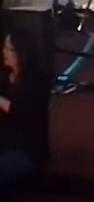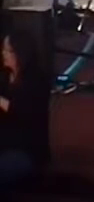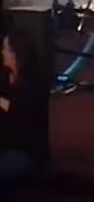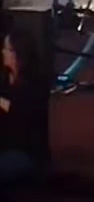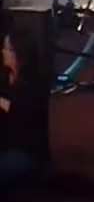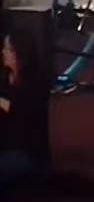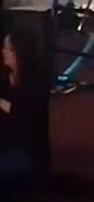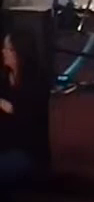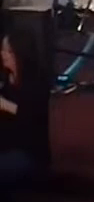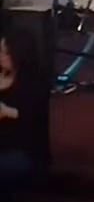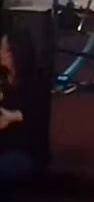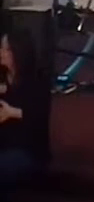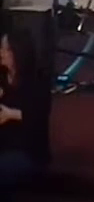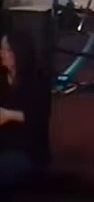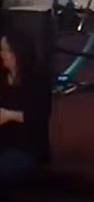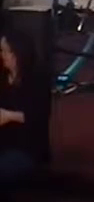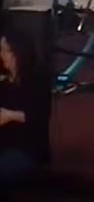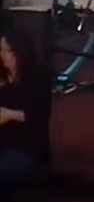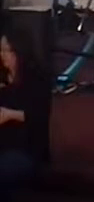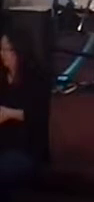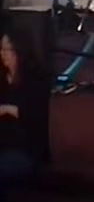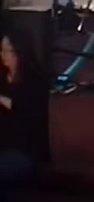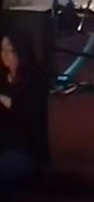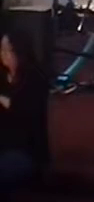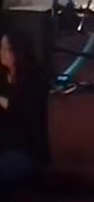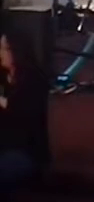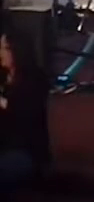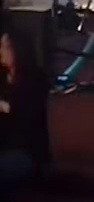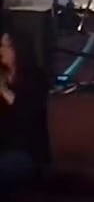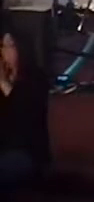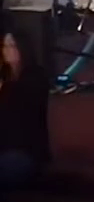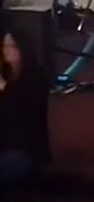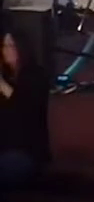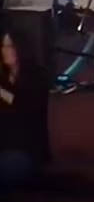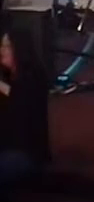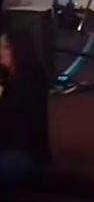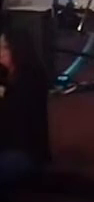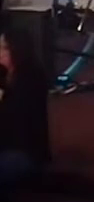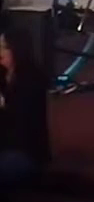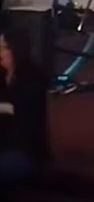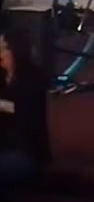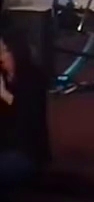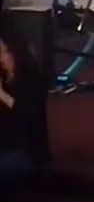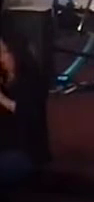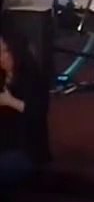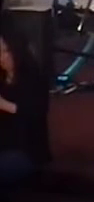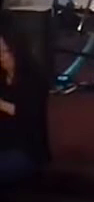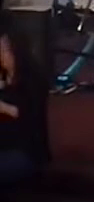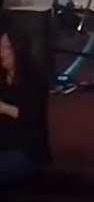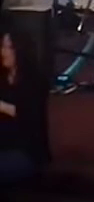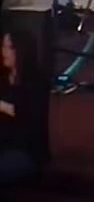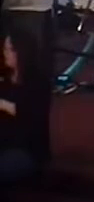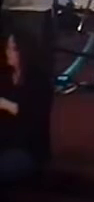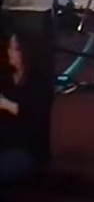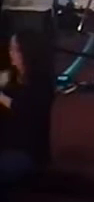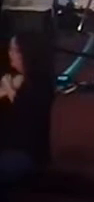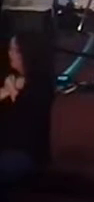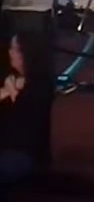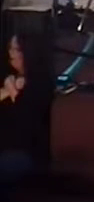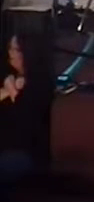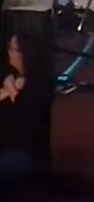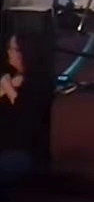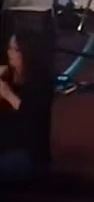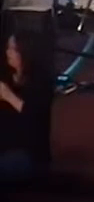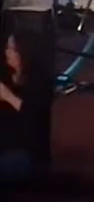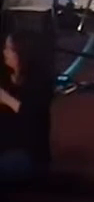things. I'm also a physical touch, giving hugs, handshakes, high fives. Those are all ways that I receive love. And so when